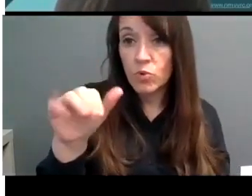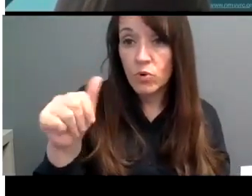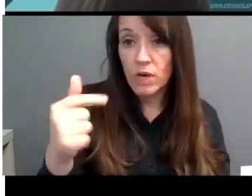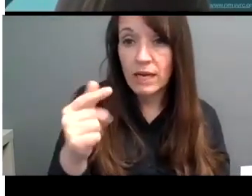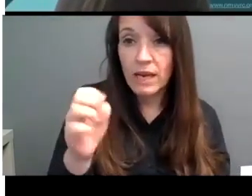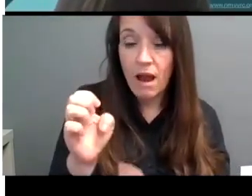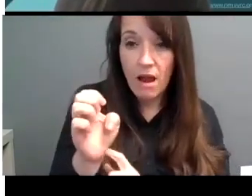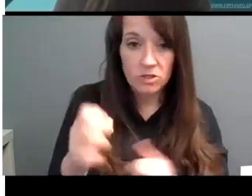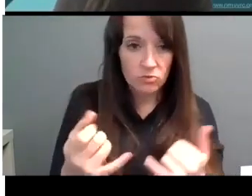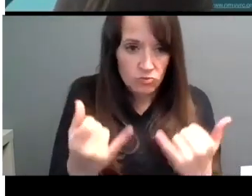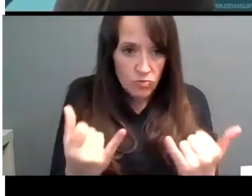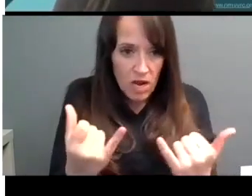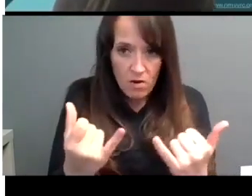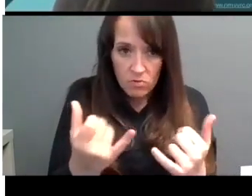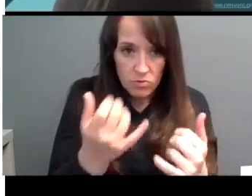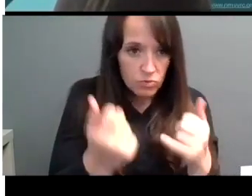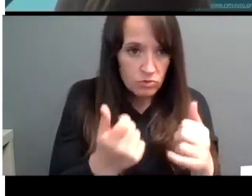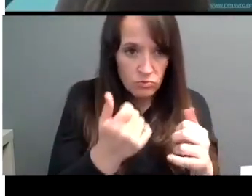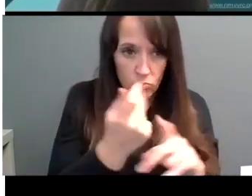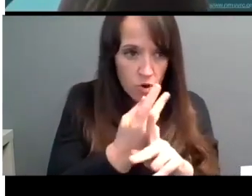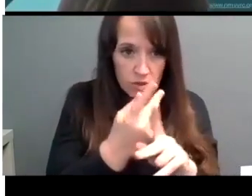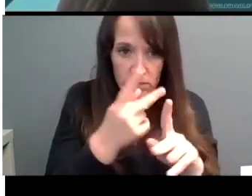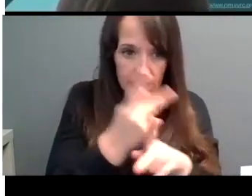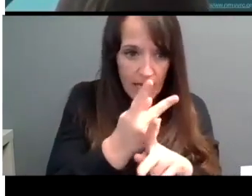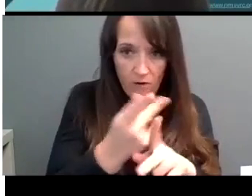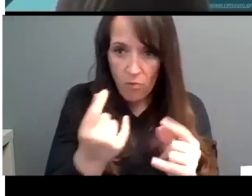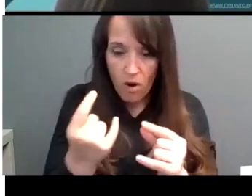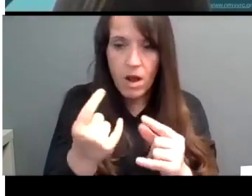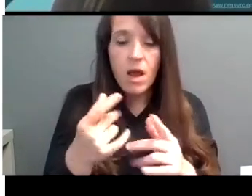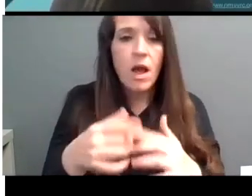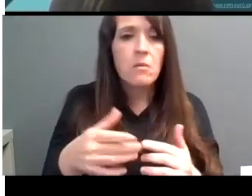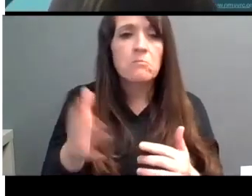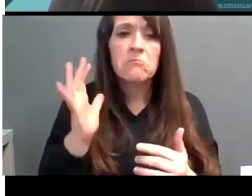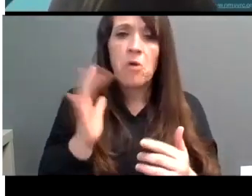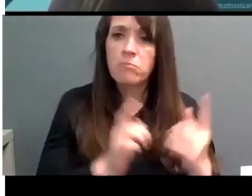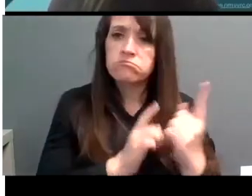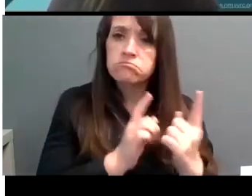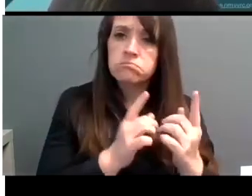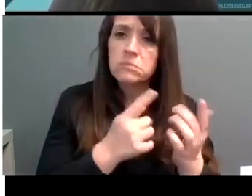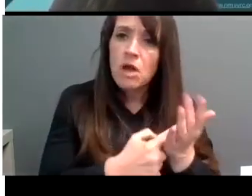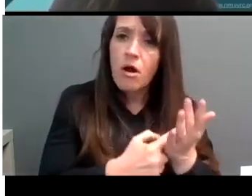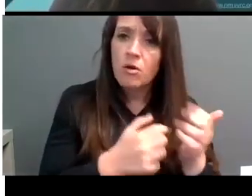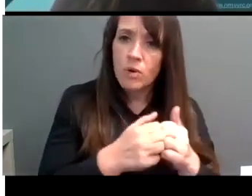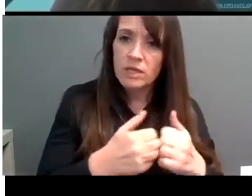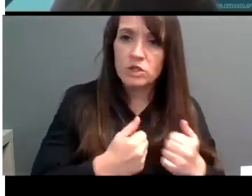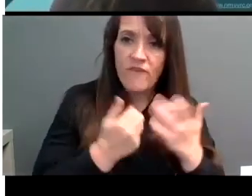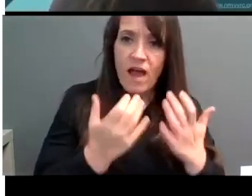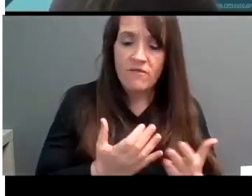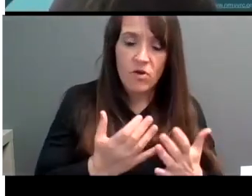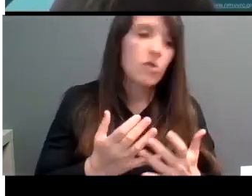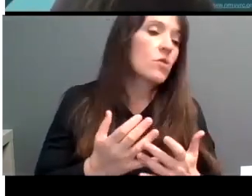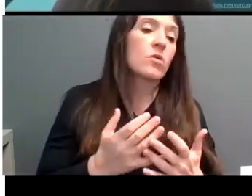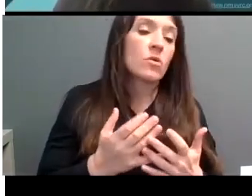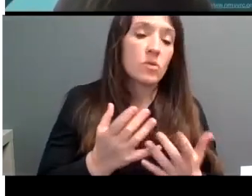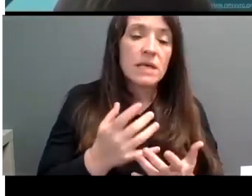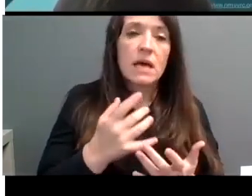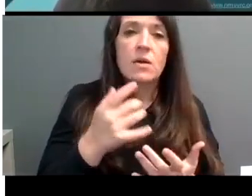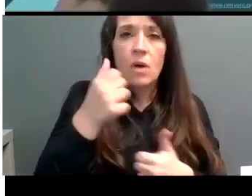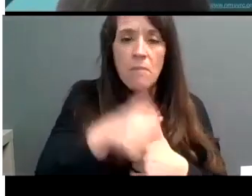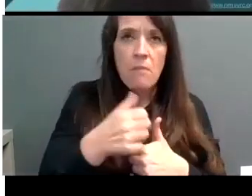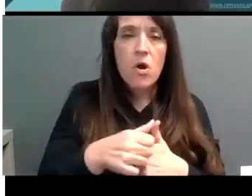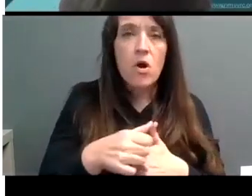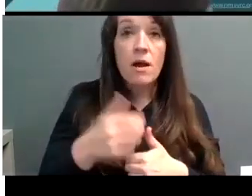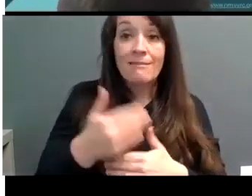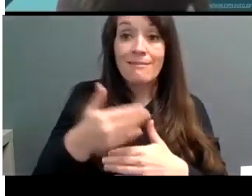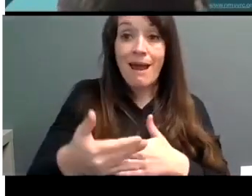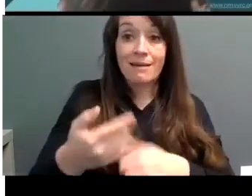So we hear multiple times, I have a couple of survivors that I've talked to who, the day after an incident, someone said, you need to go